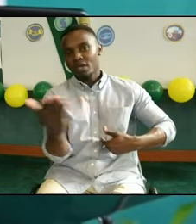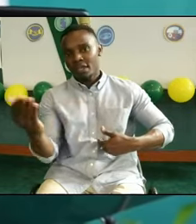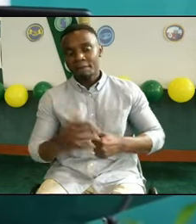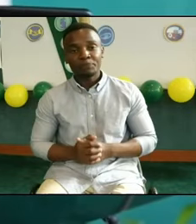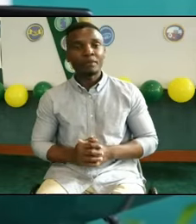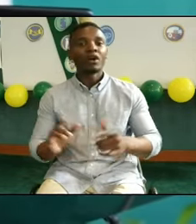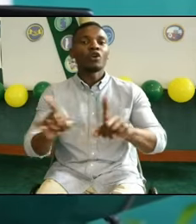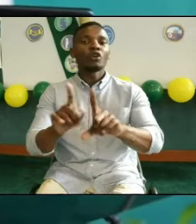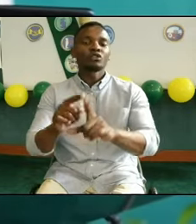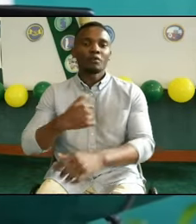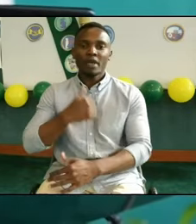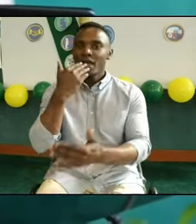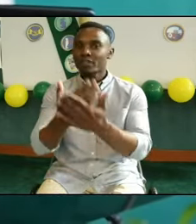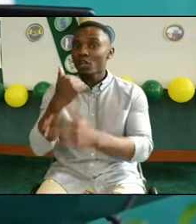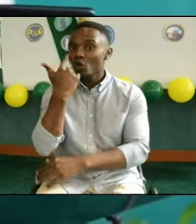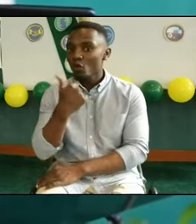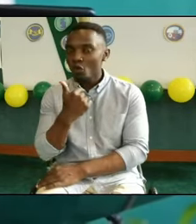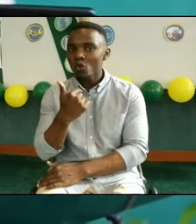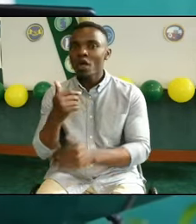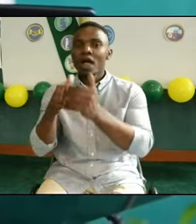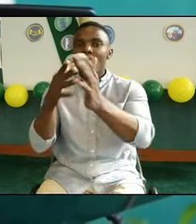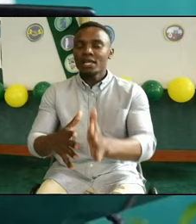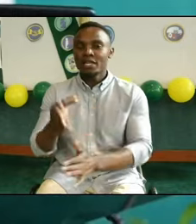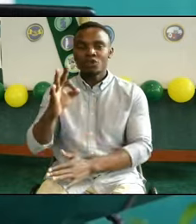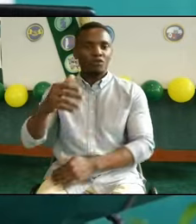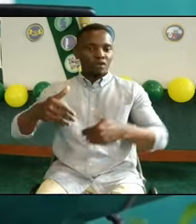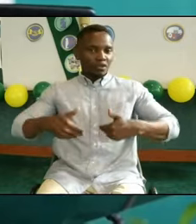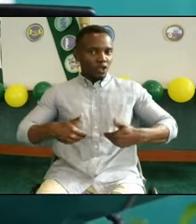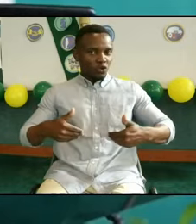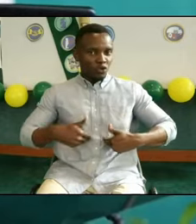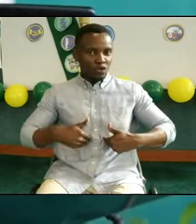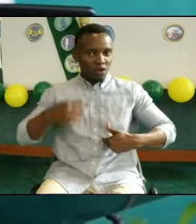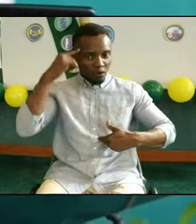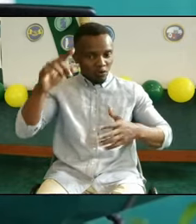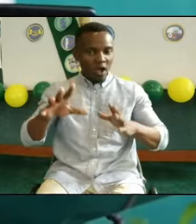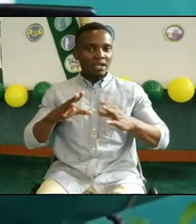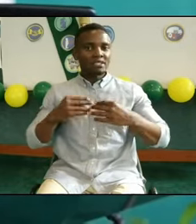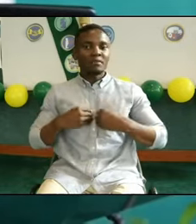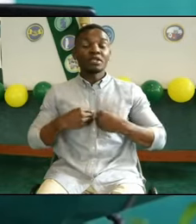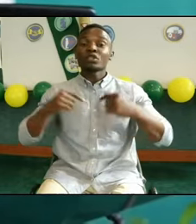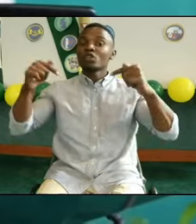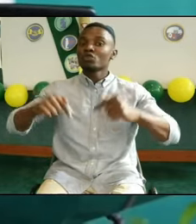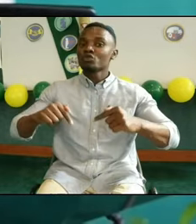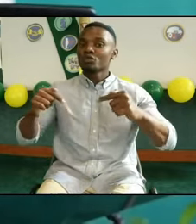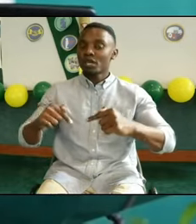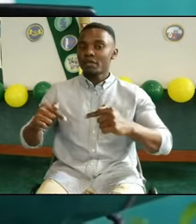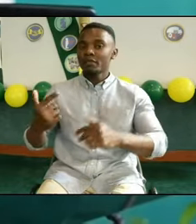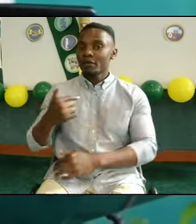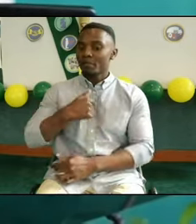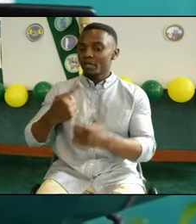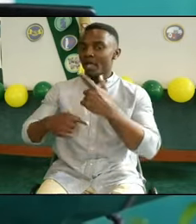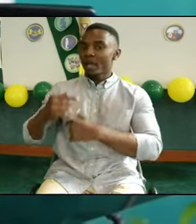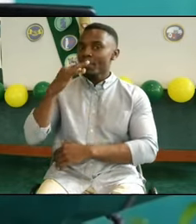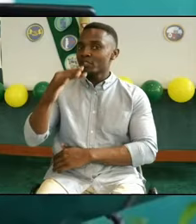one, I want to thank the leadership of the youth for accepting that indeed they want me to come and speak. And